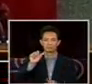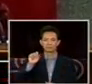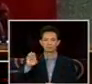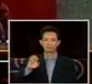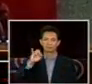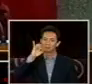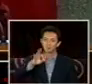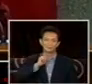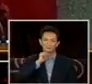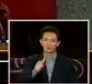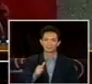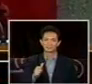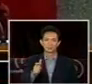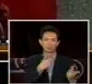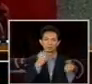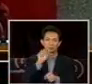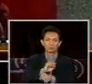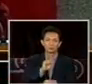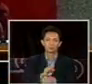to do our work.